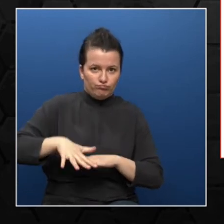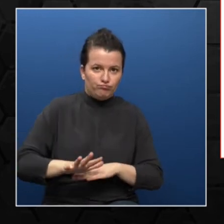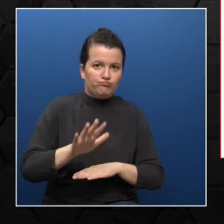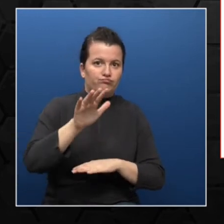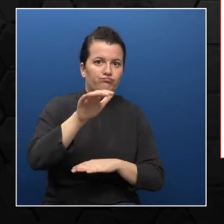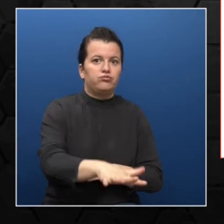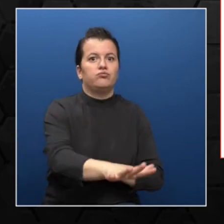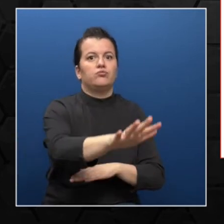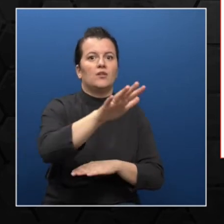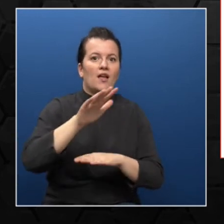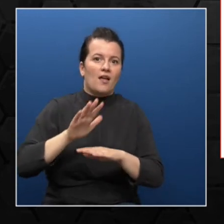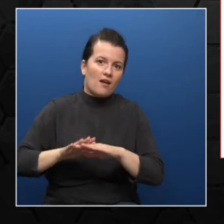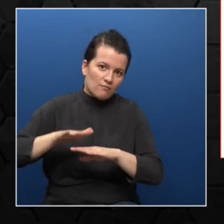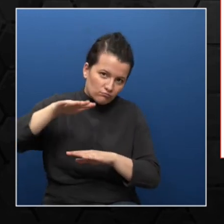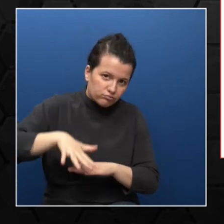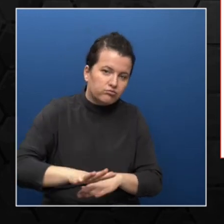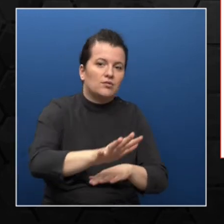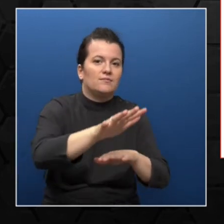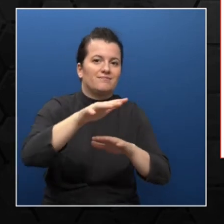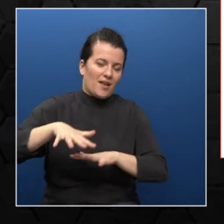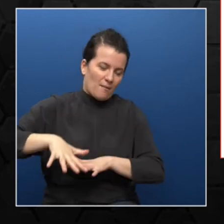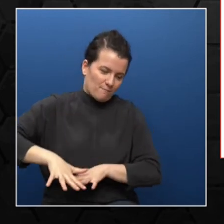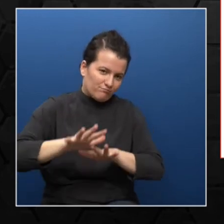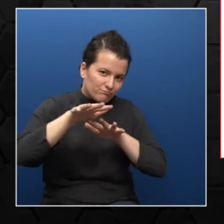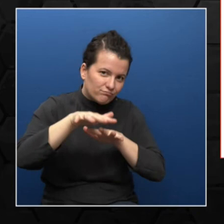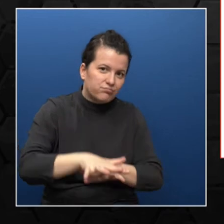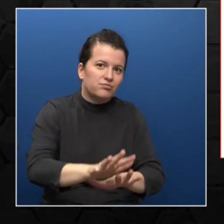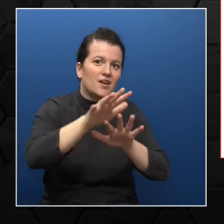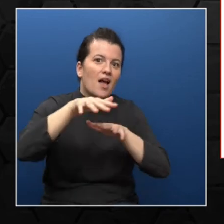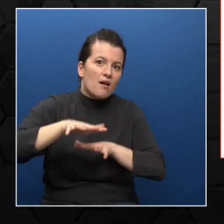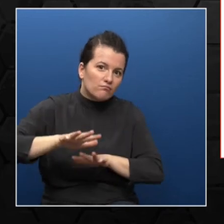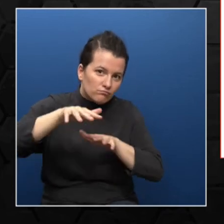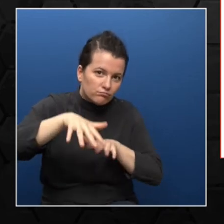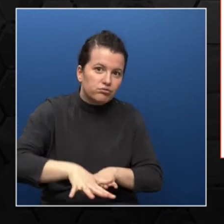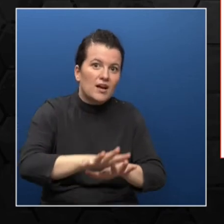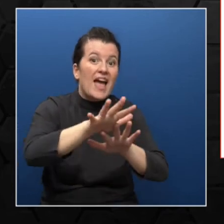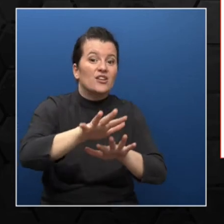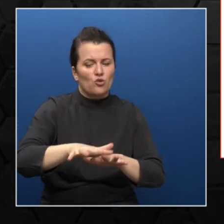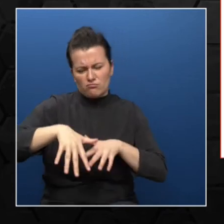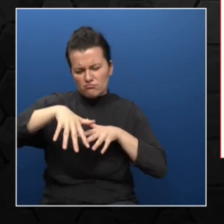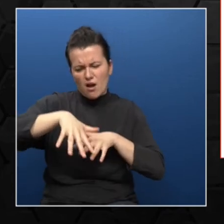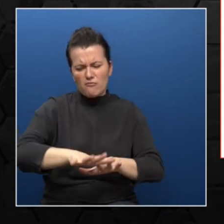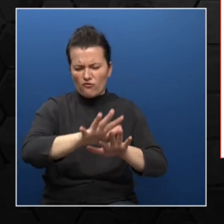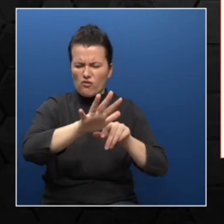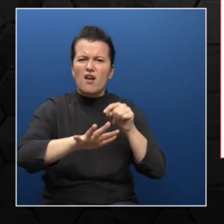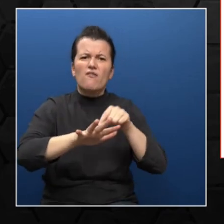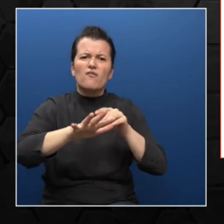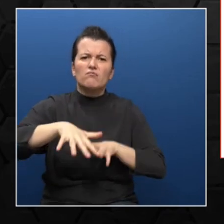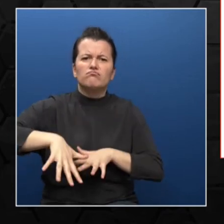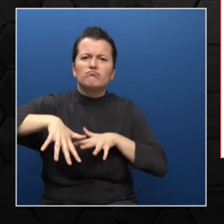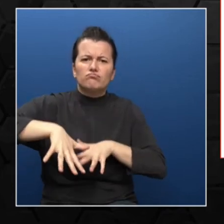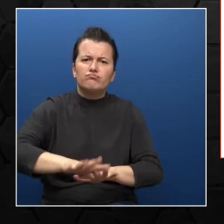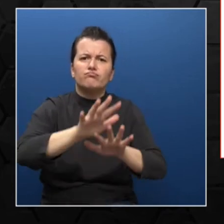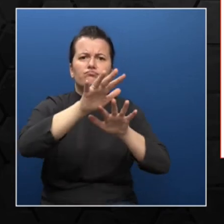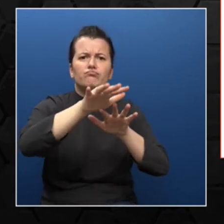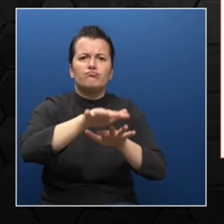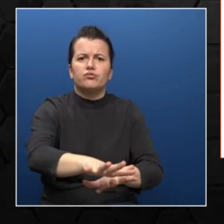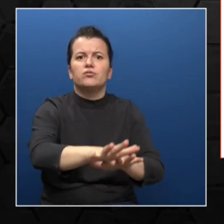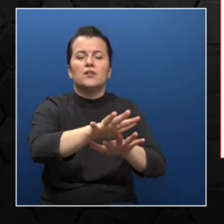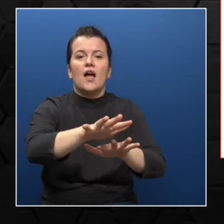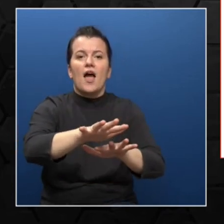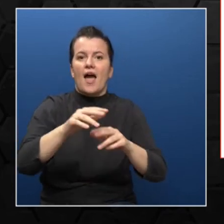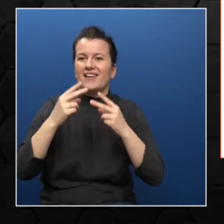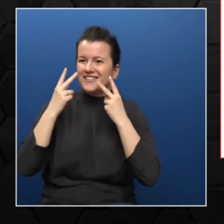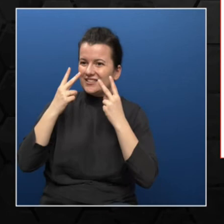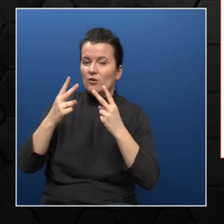floor. So based on the wavelength of the water wave, you can sort of estimate how far